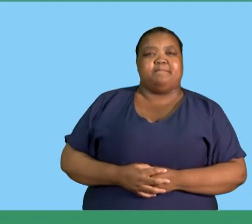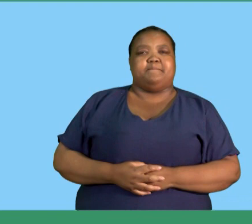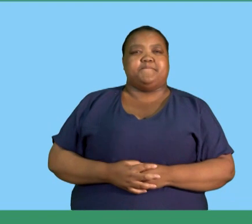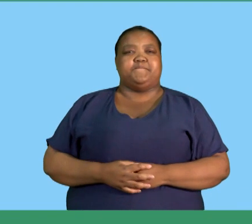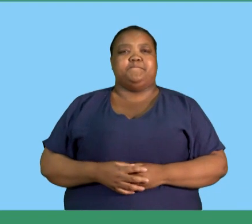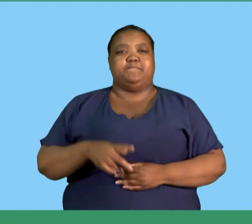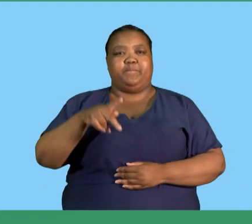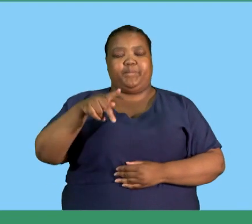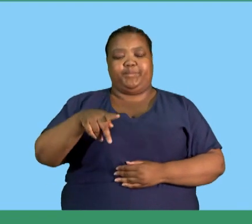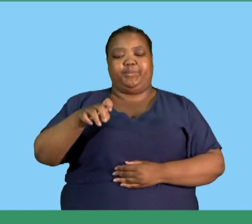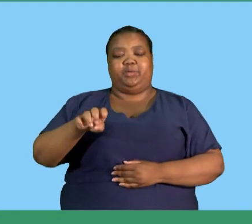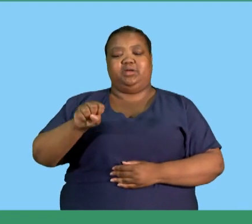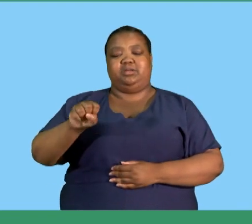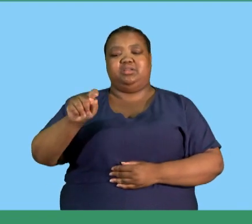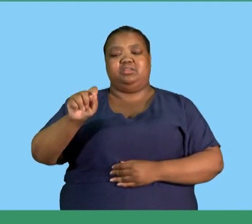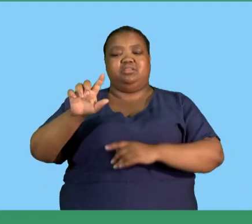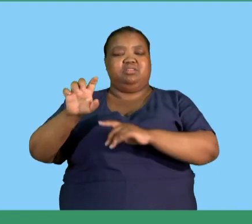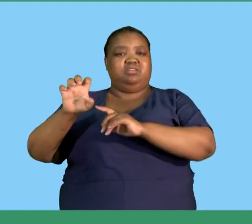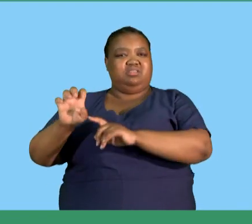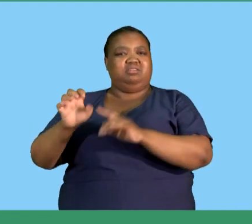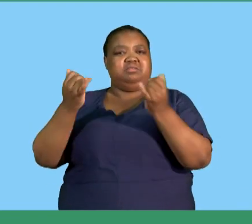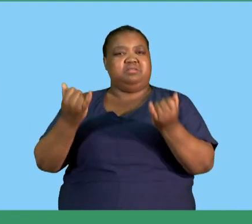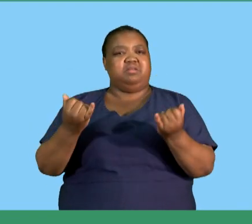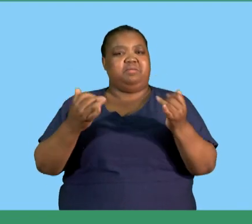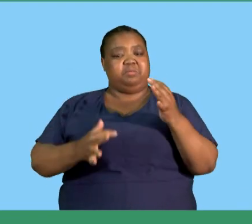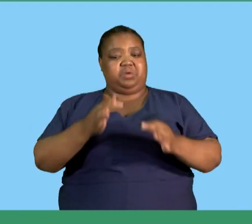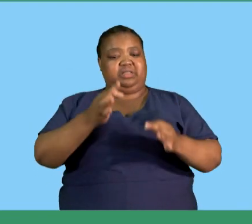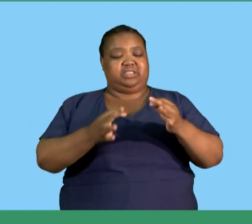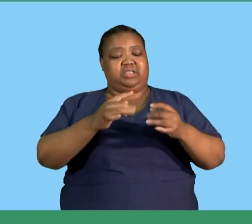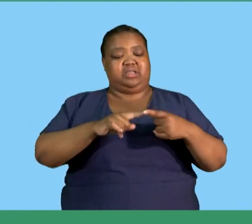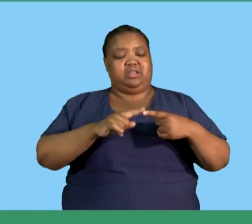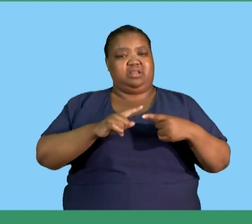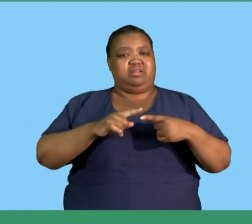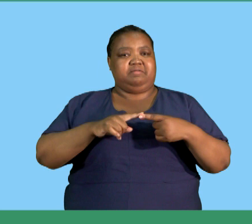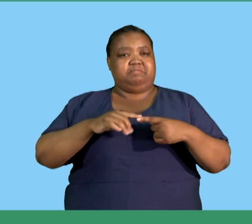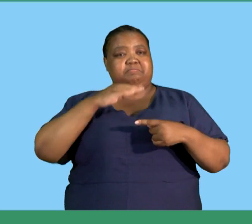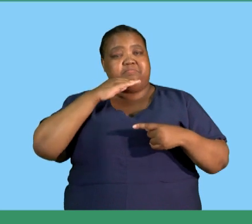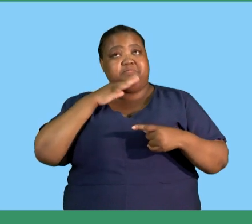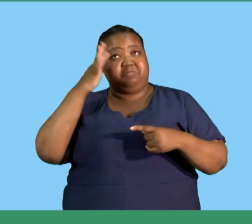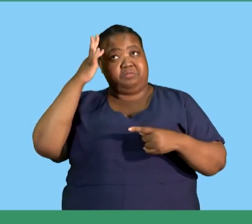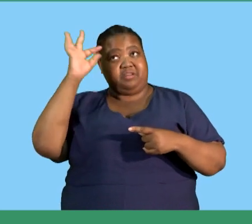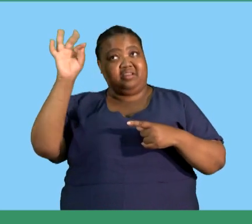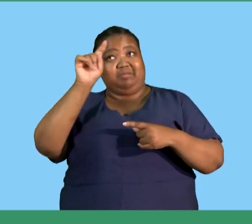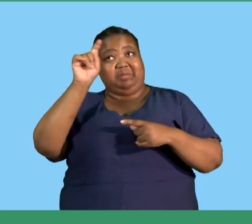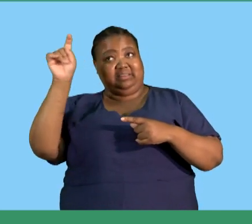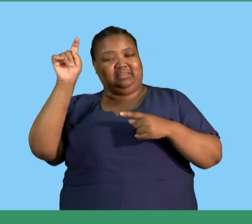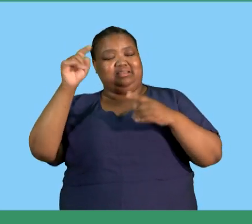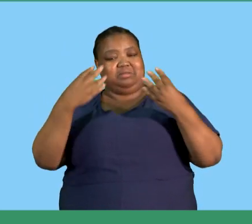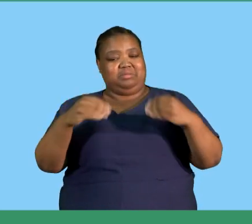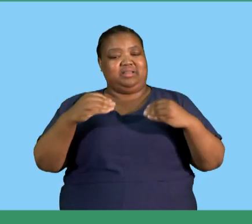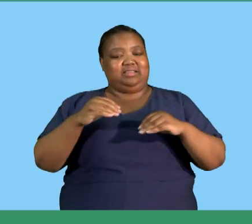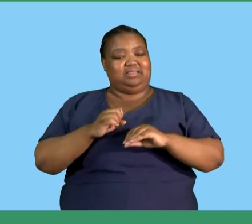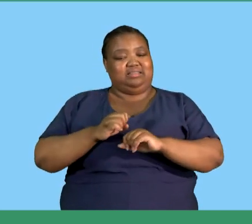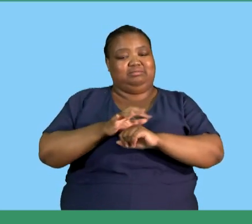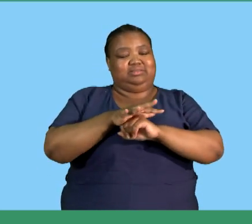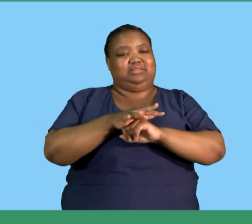with political, what are we talking about? It says here, some government policies may affect businesses because the government,